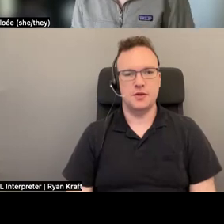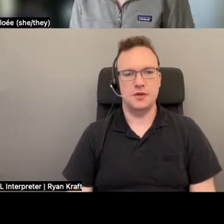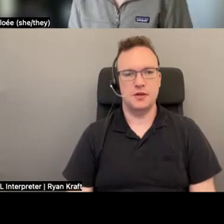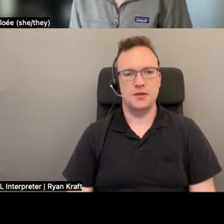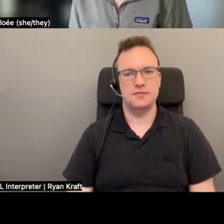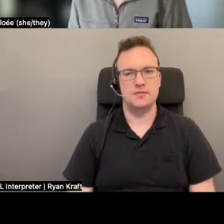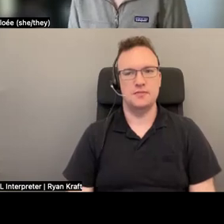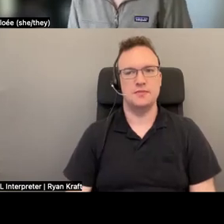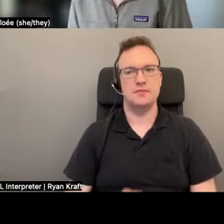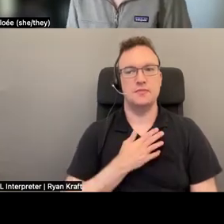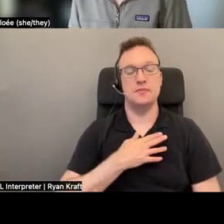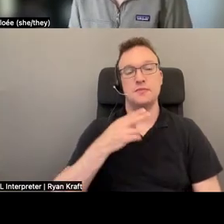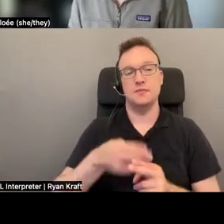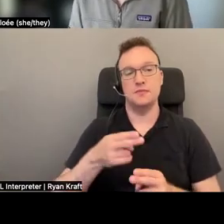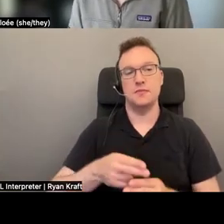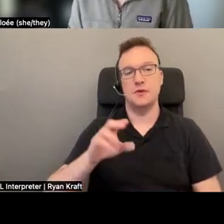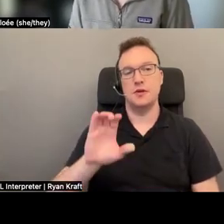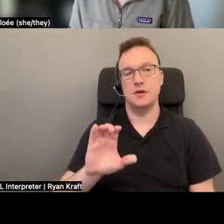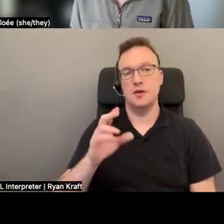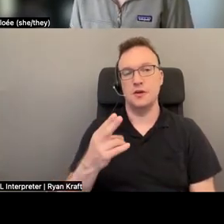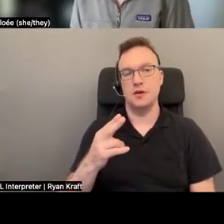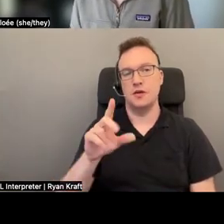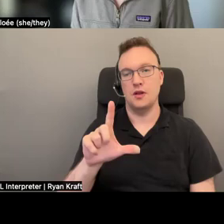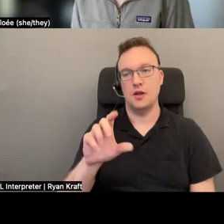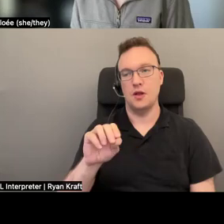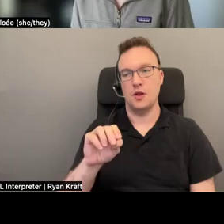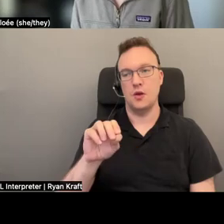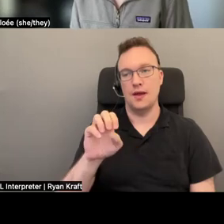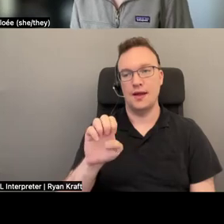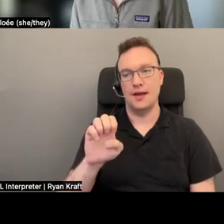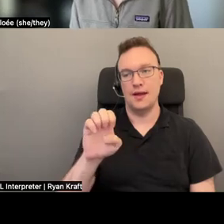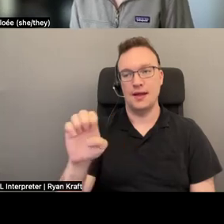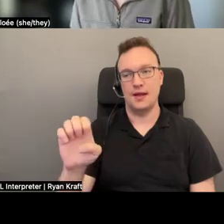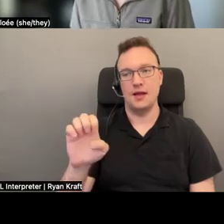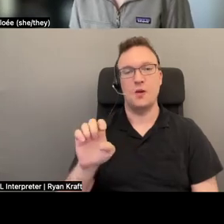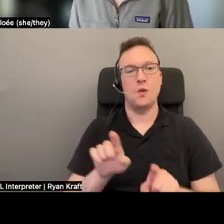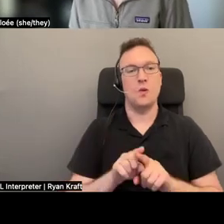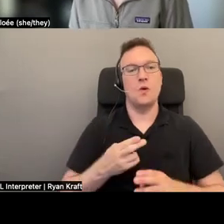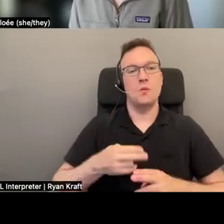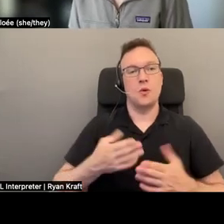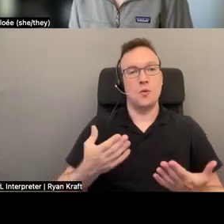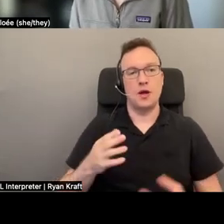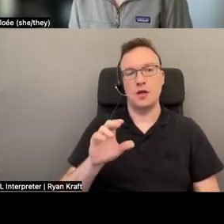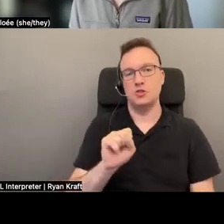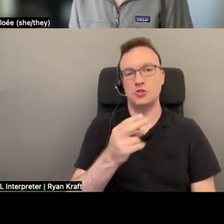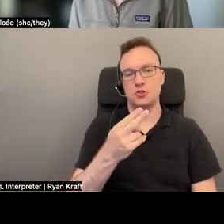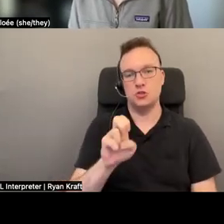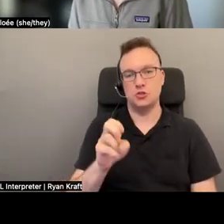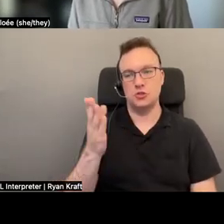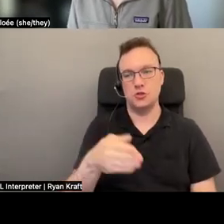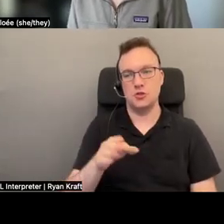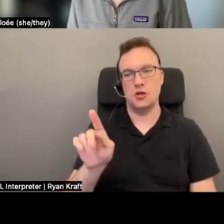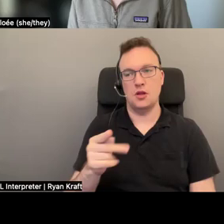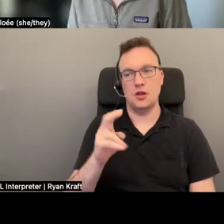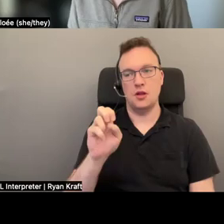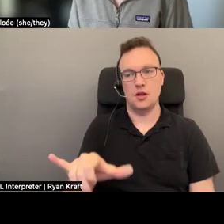My name is Chloe and my pronouns are she.